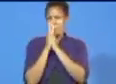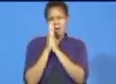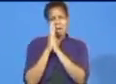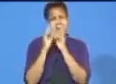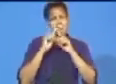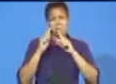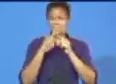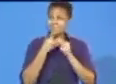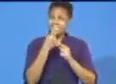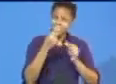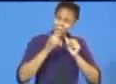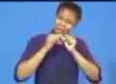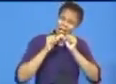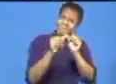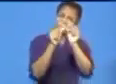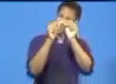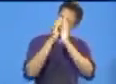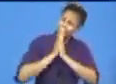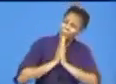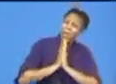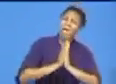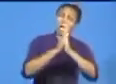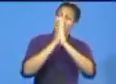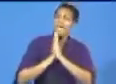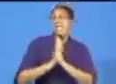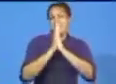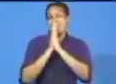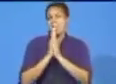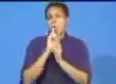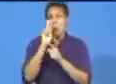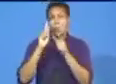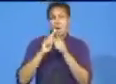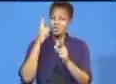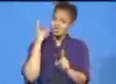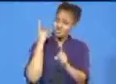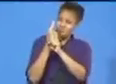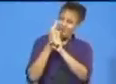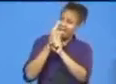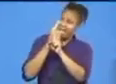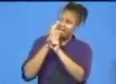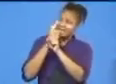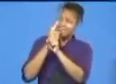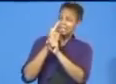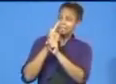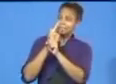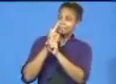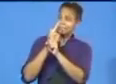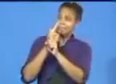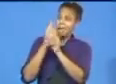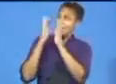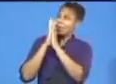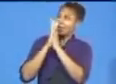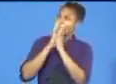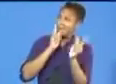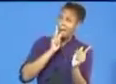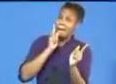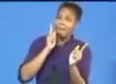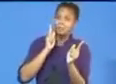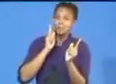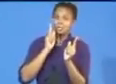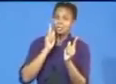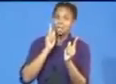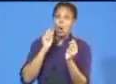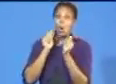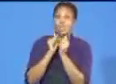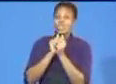I've got to tell you, pray without ceasing. And when the right prayer meets the right attitude with the right